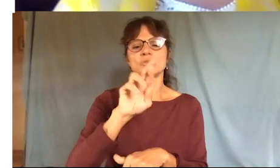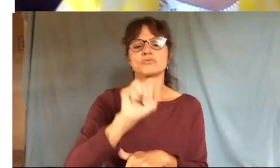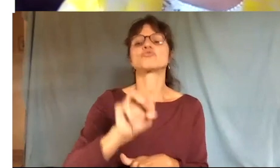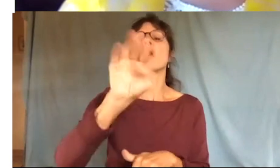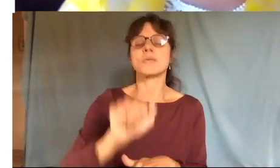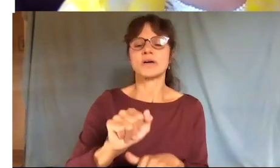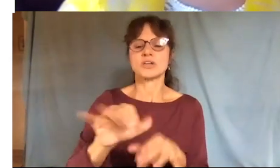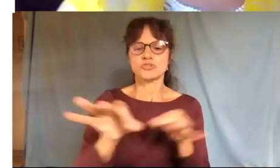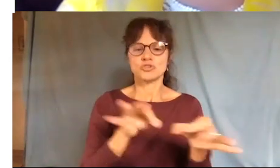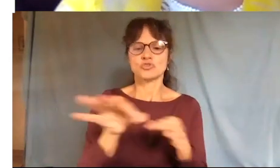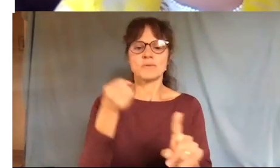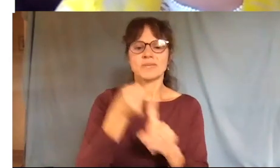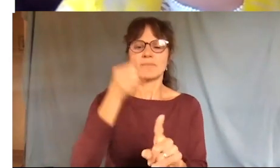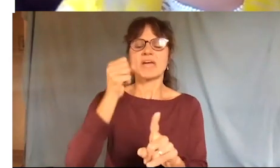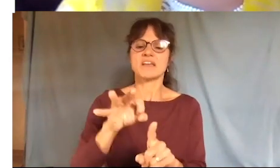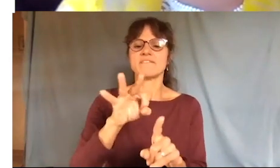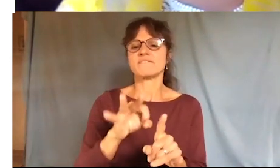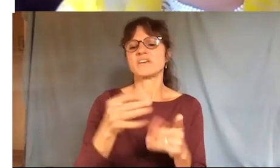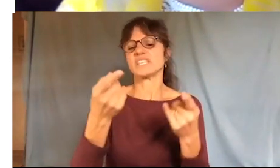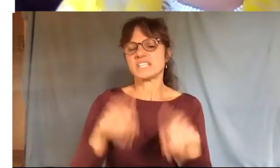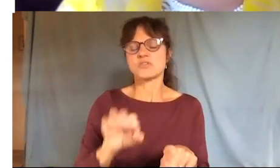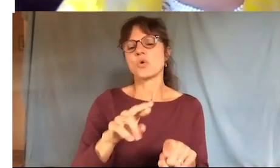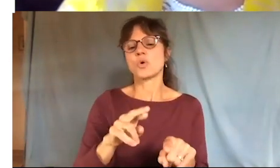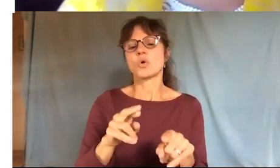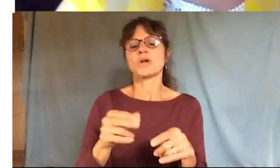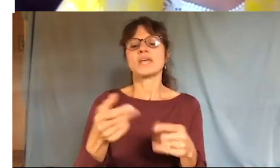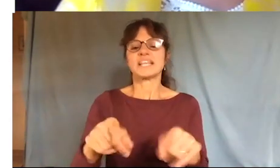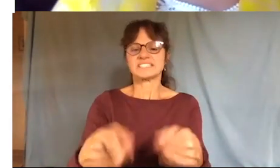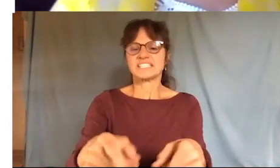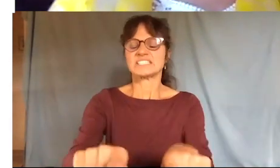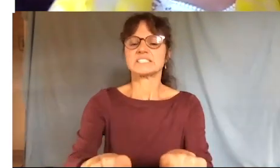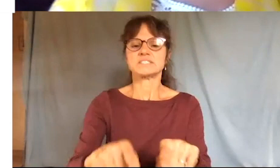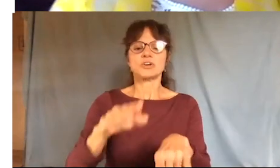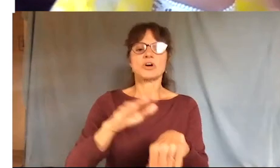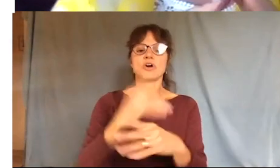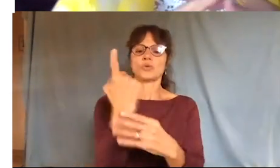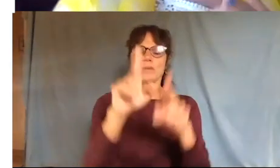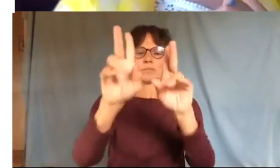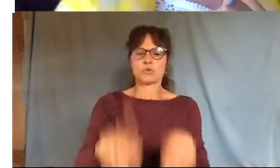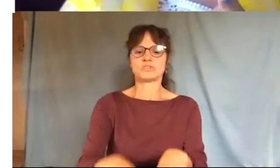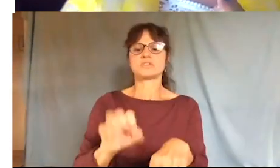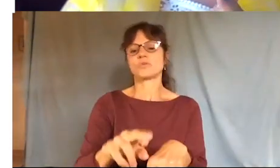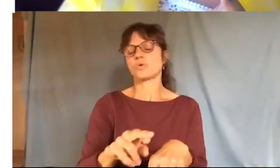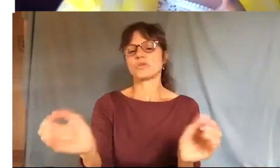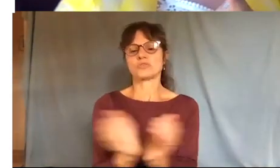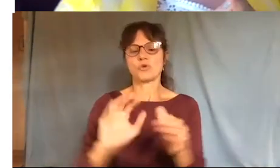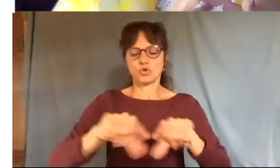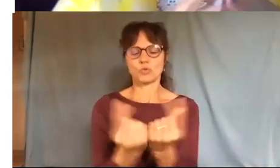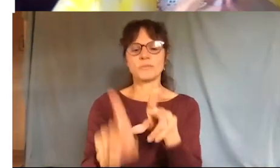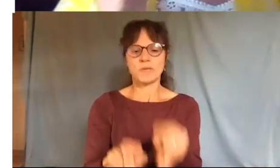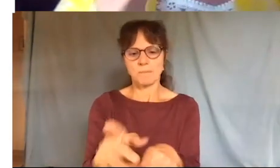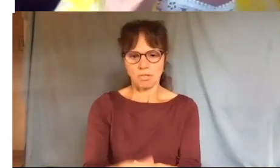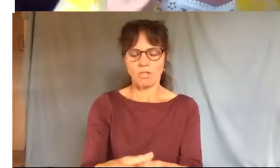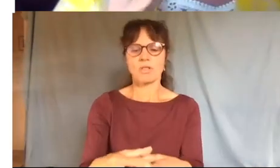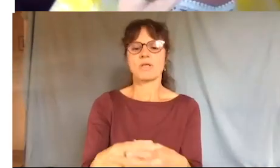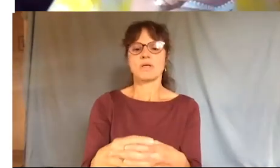describe the impact of an incident or a series of incidents on a single person or small groups of people.